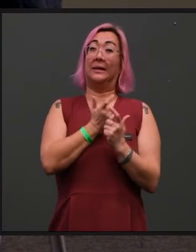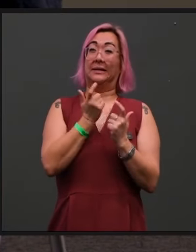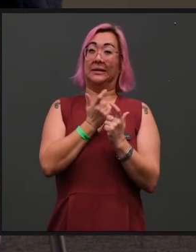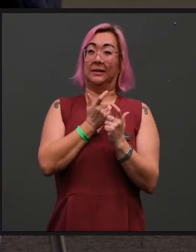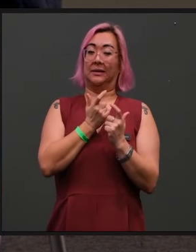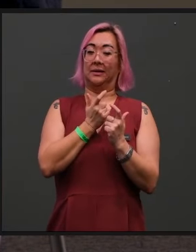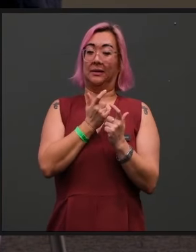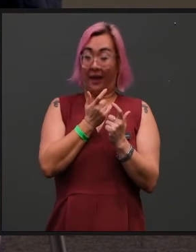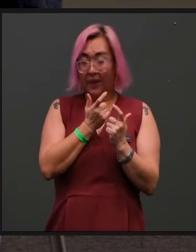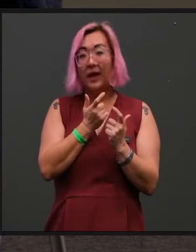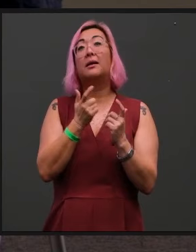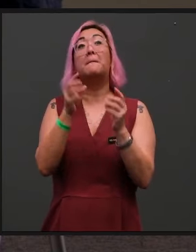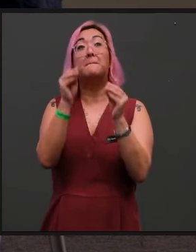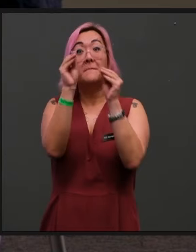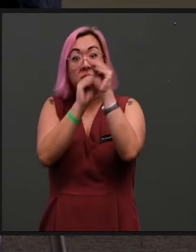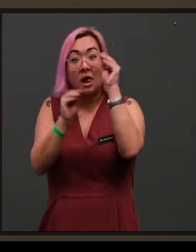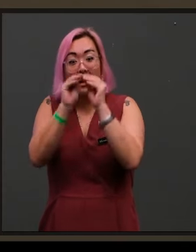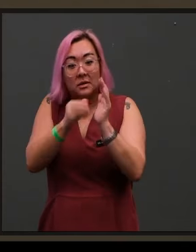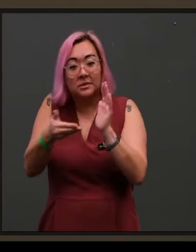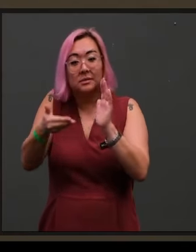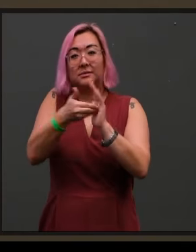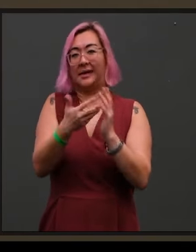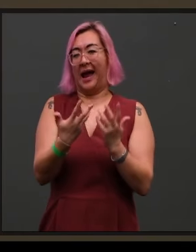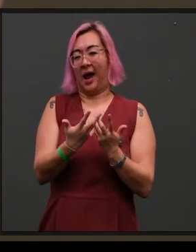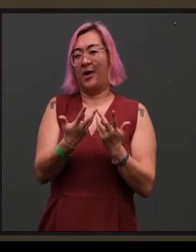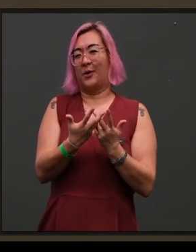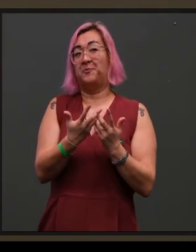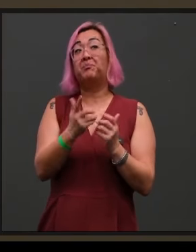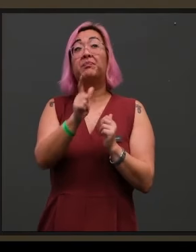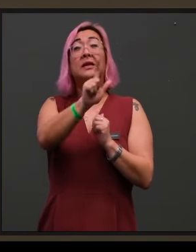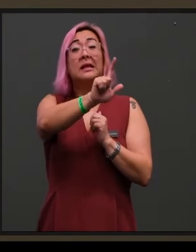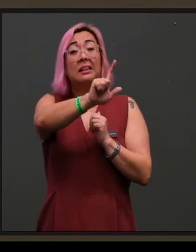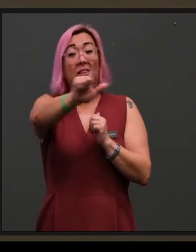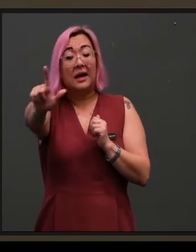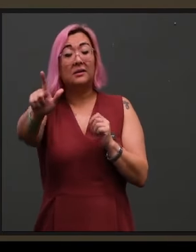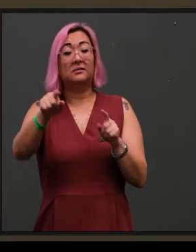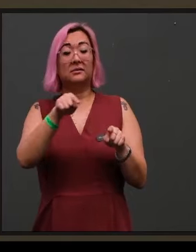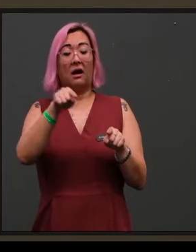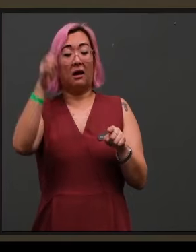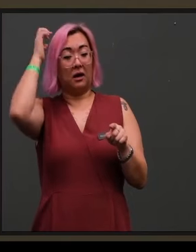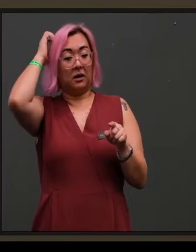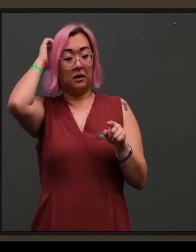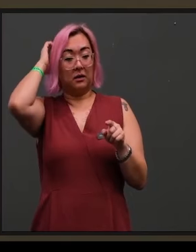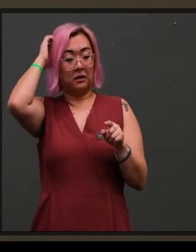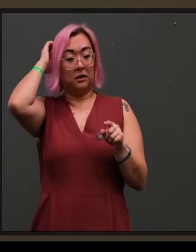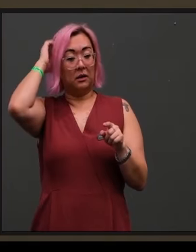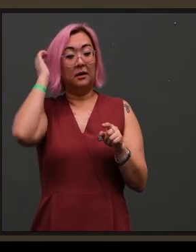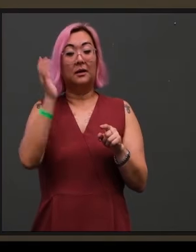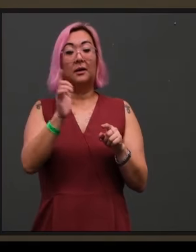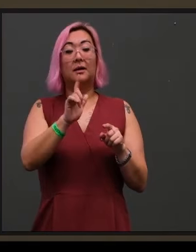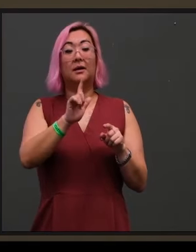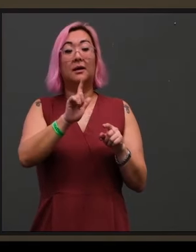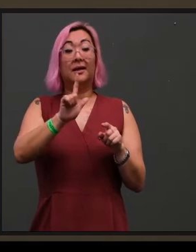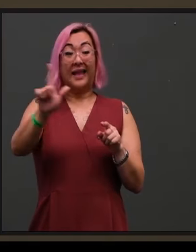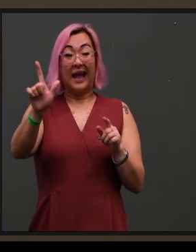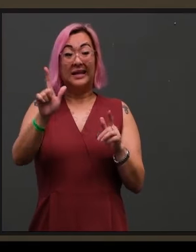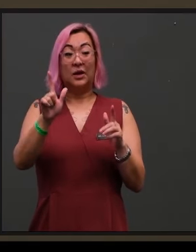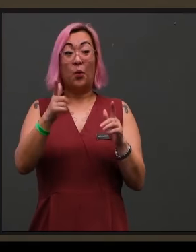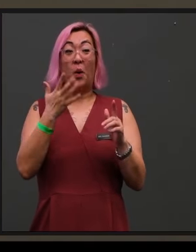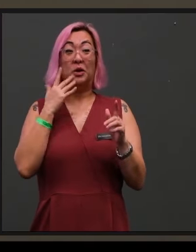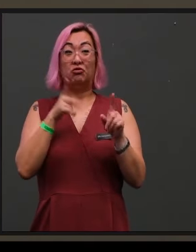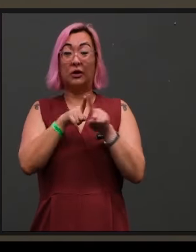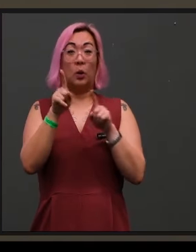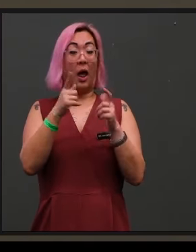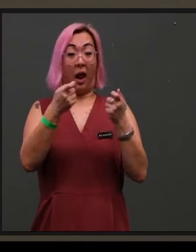pretty difficult later on when we were thinking about cutting stuff. Because if you take a puzzle out, you're also taking out chunks of the story.